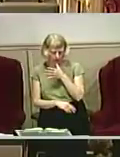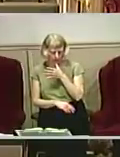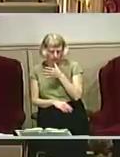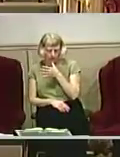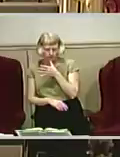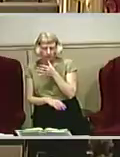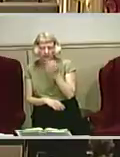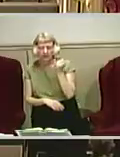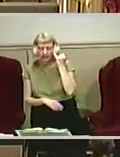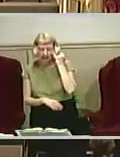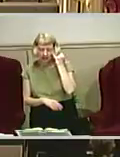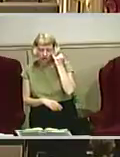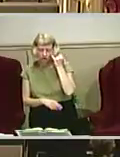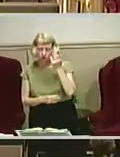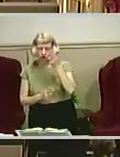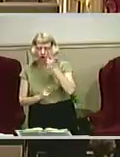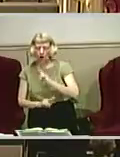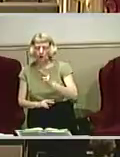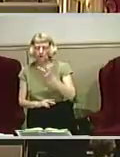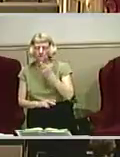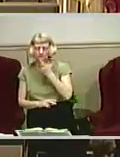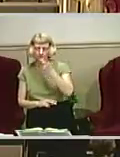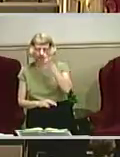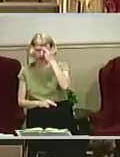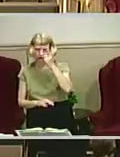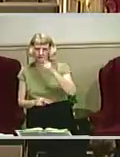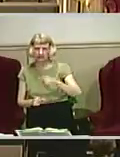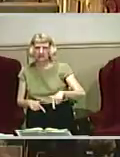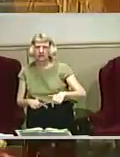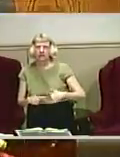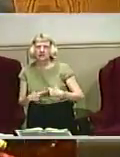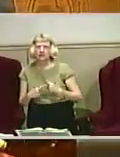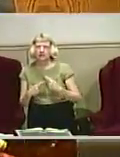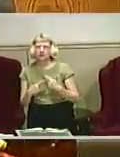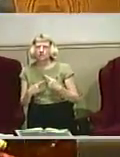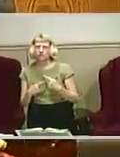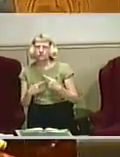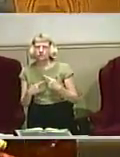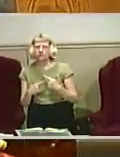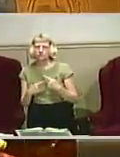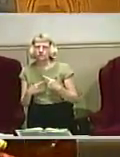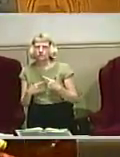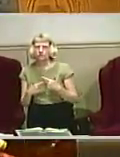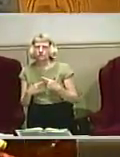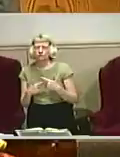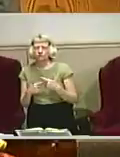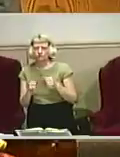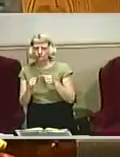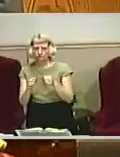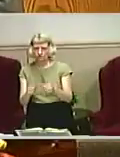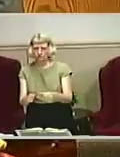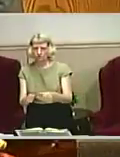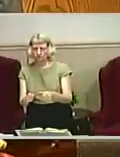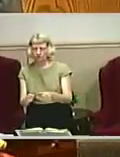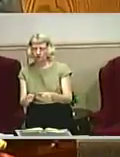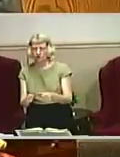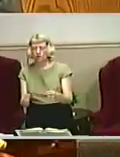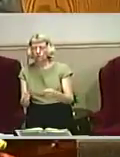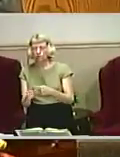you honor your parents, you will live. There's a result. It's the first commandment with